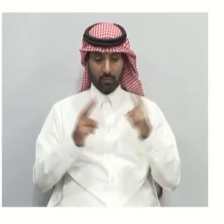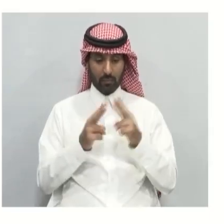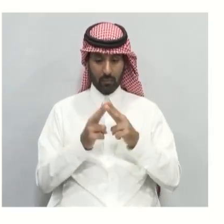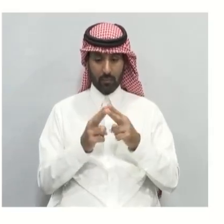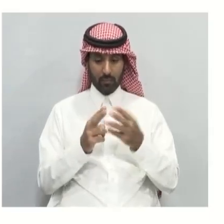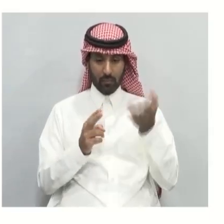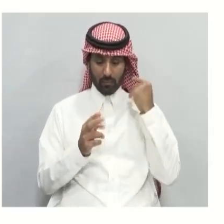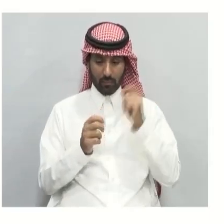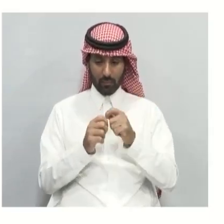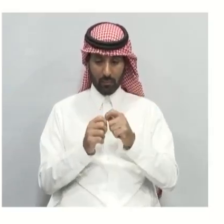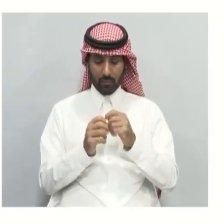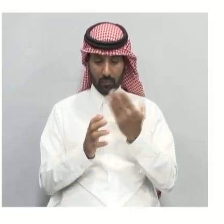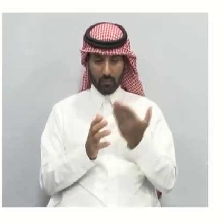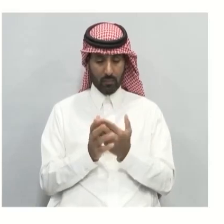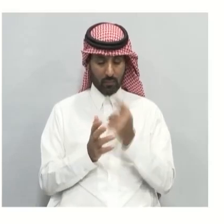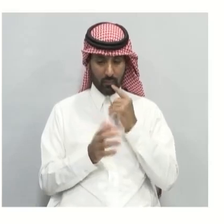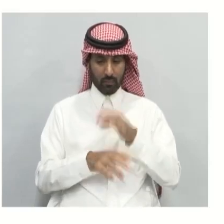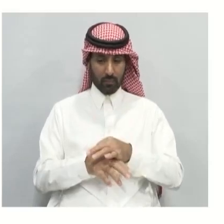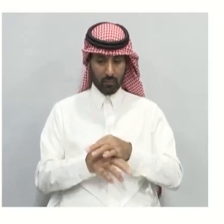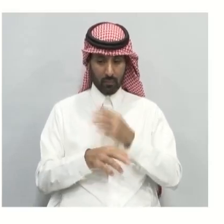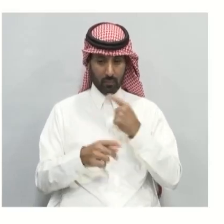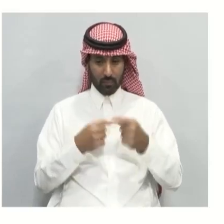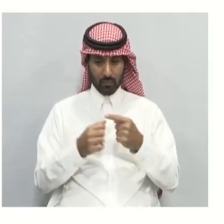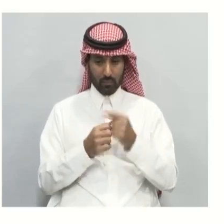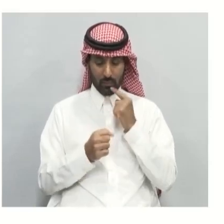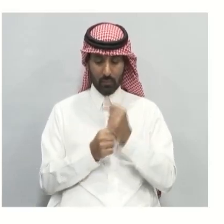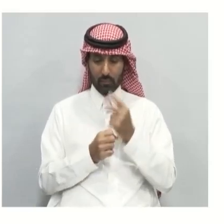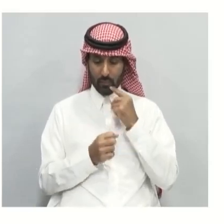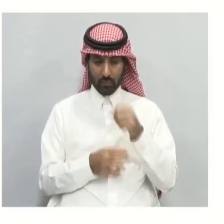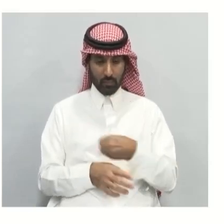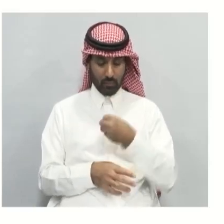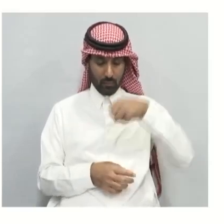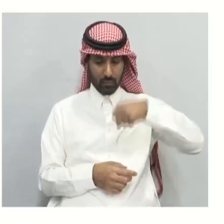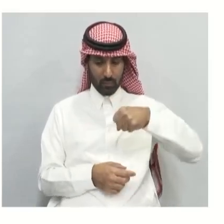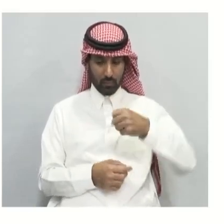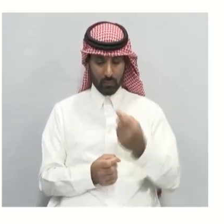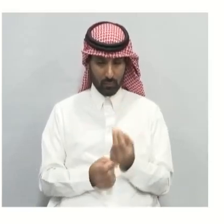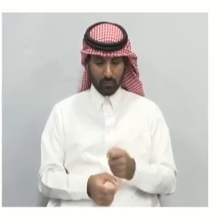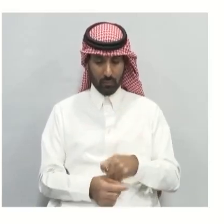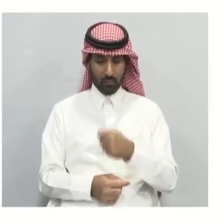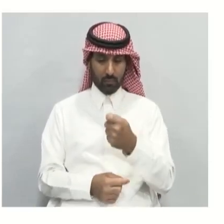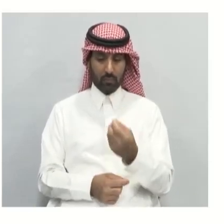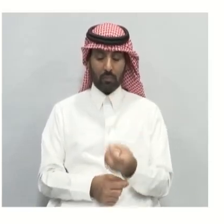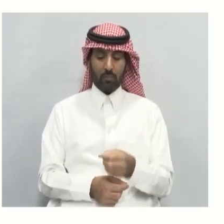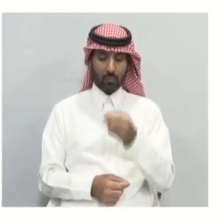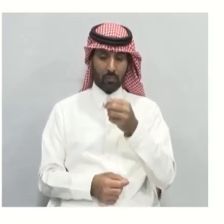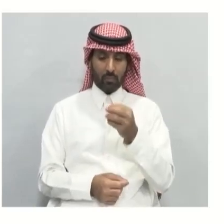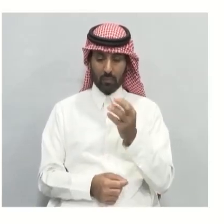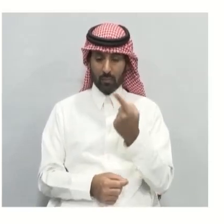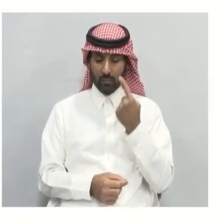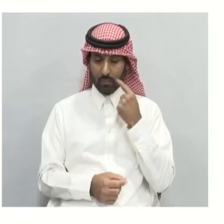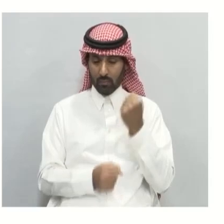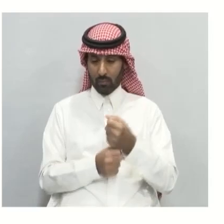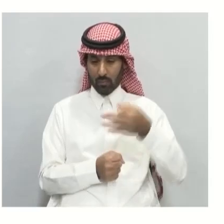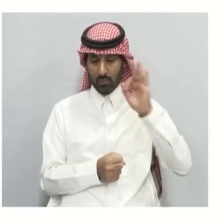been discovered, people would still be using candles. We start with an F, the F clause